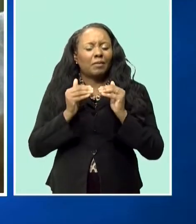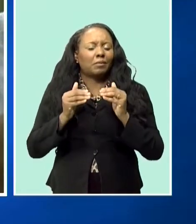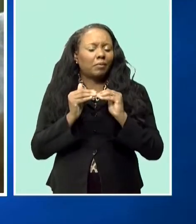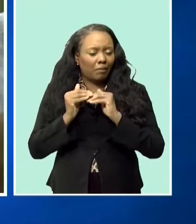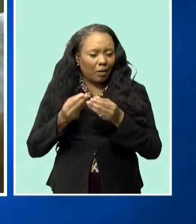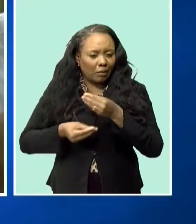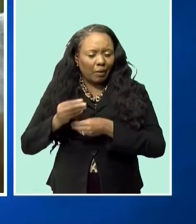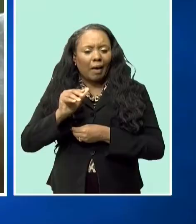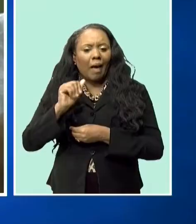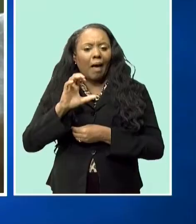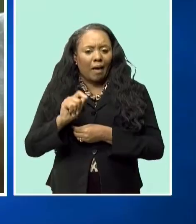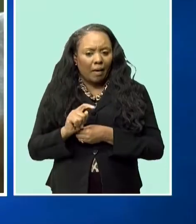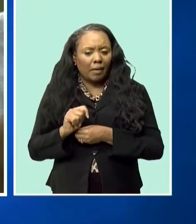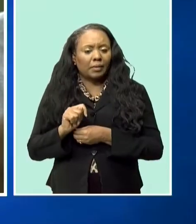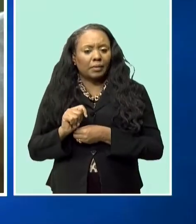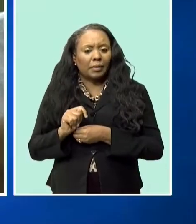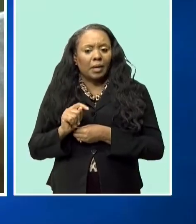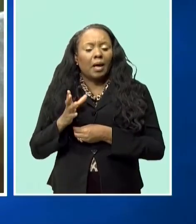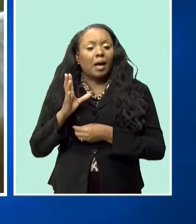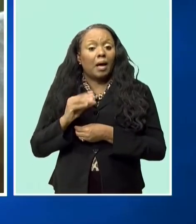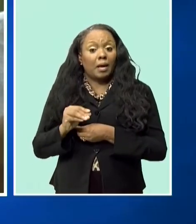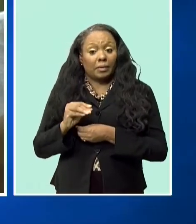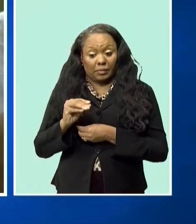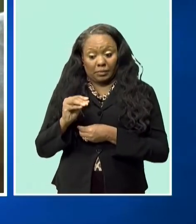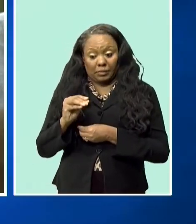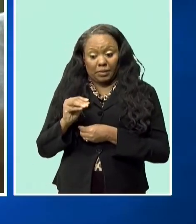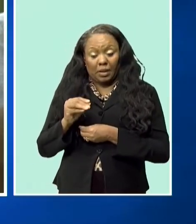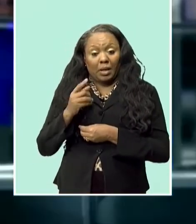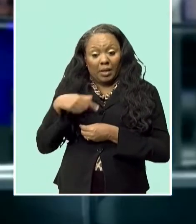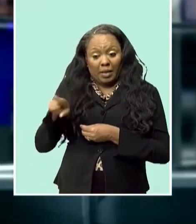the protection of consumer interests in Barbados.